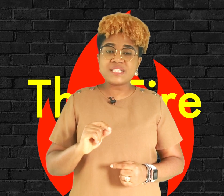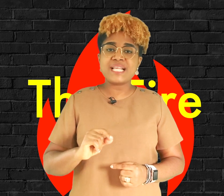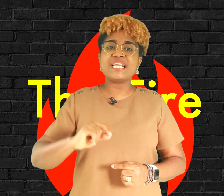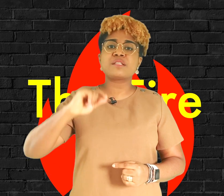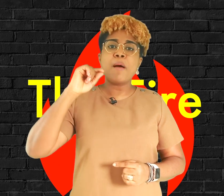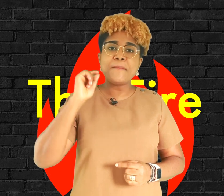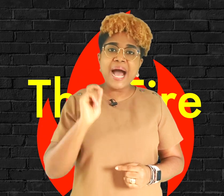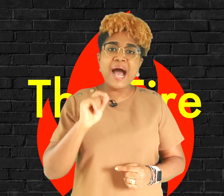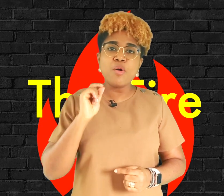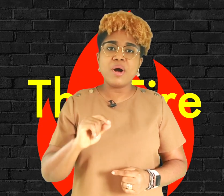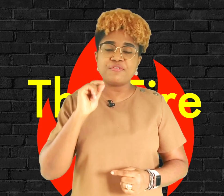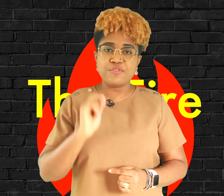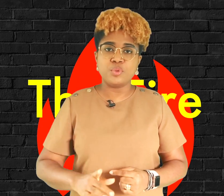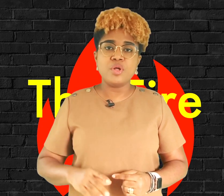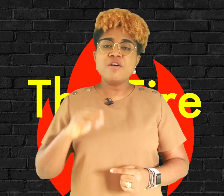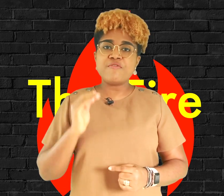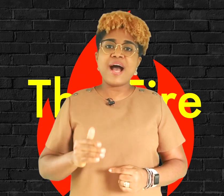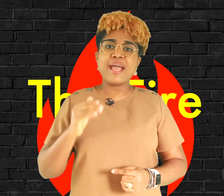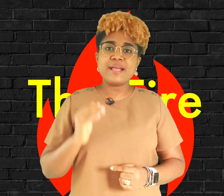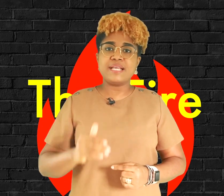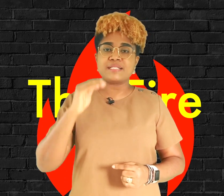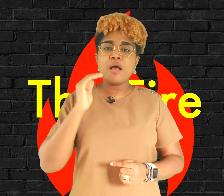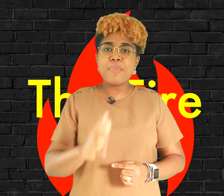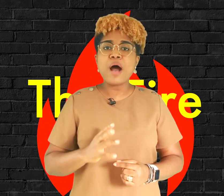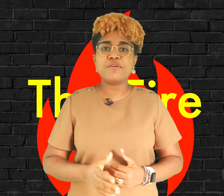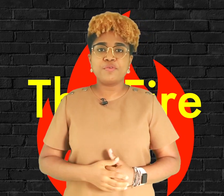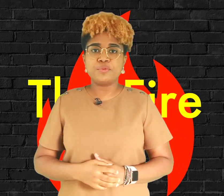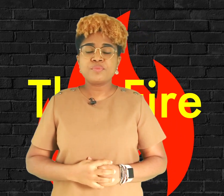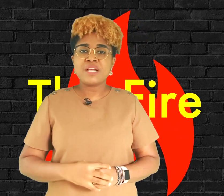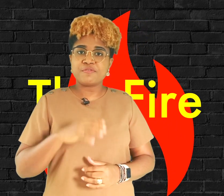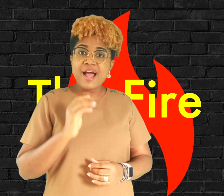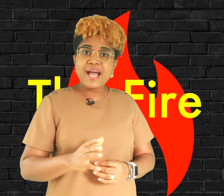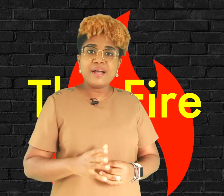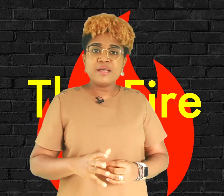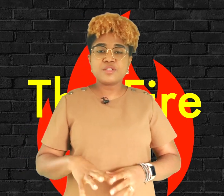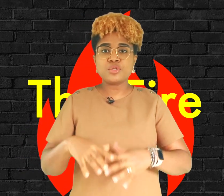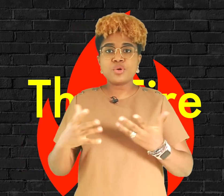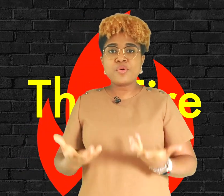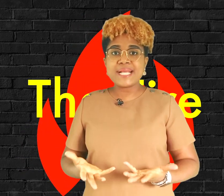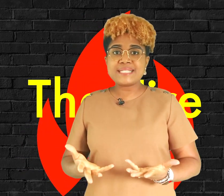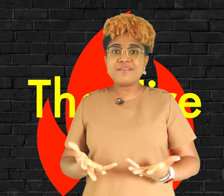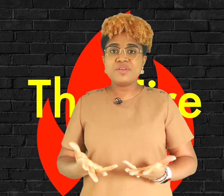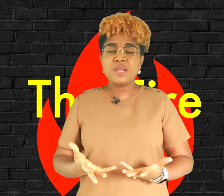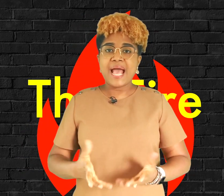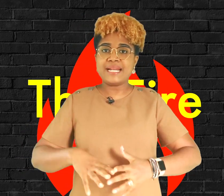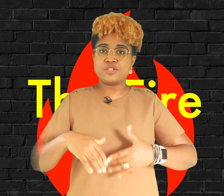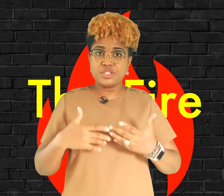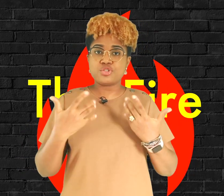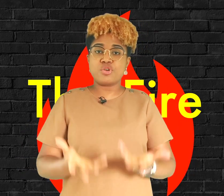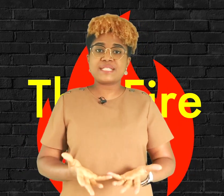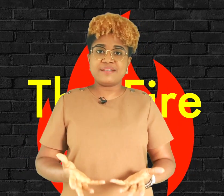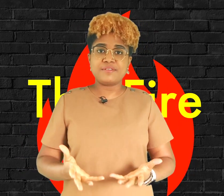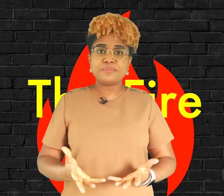is what? Is powerful. Fire is powerful. And fire is also creative and